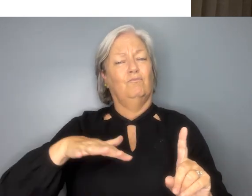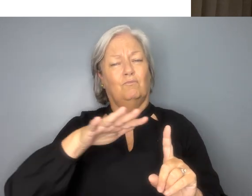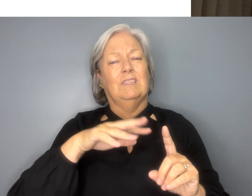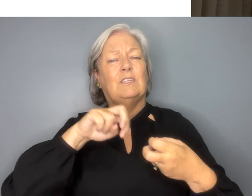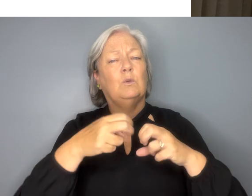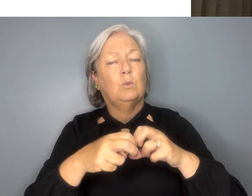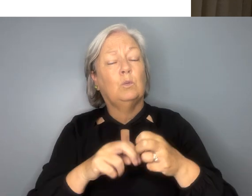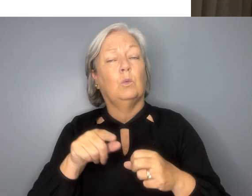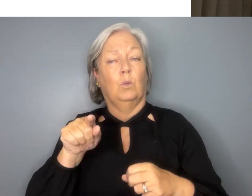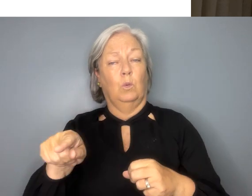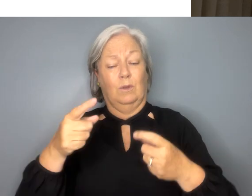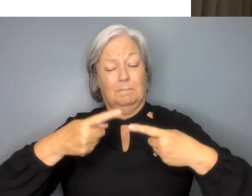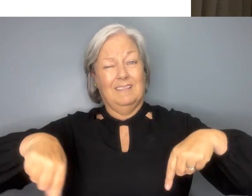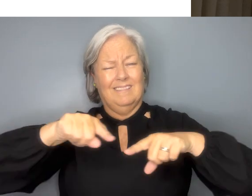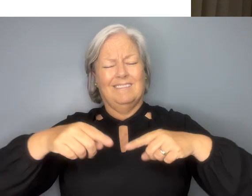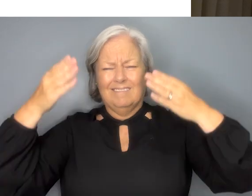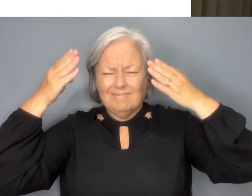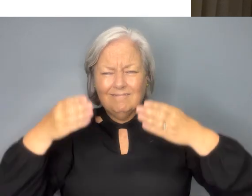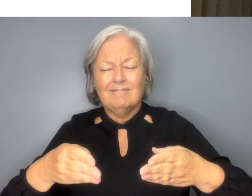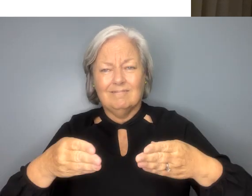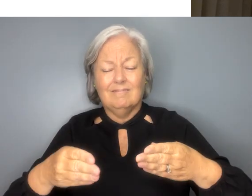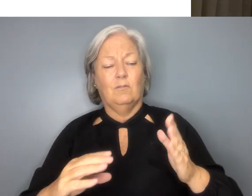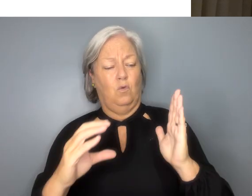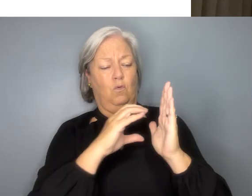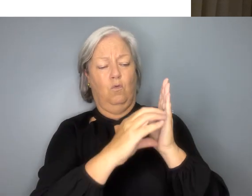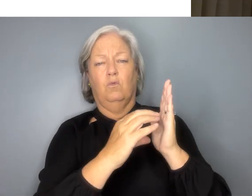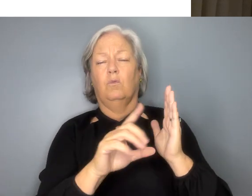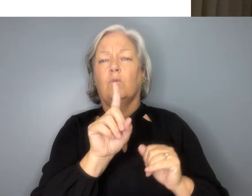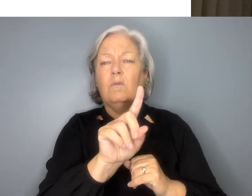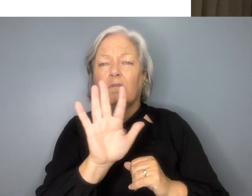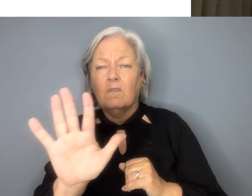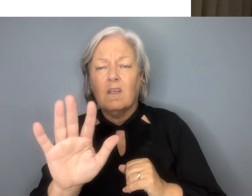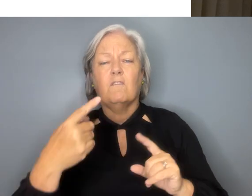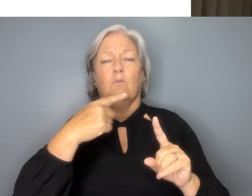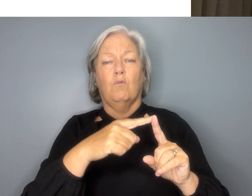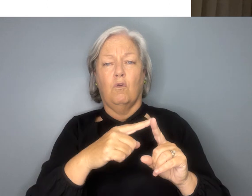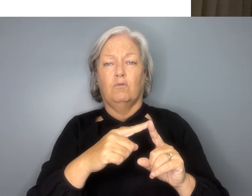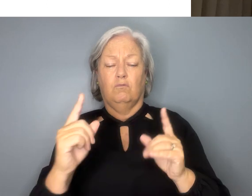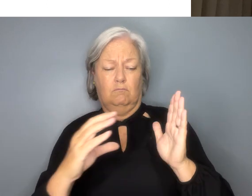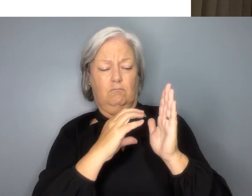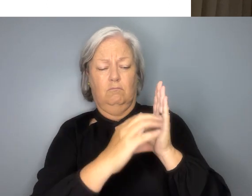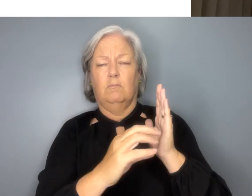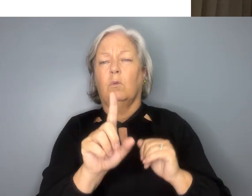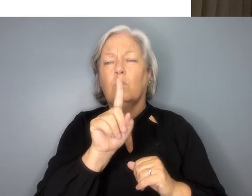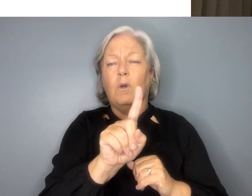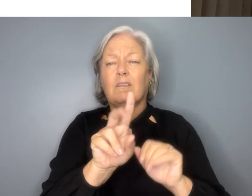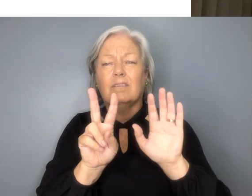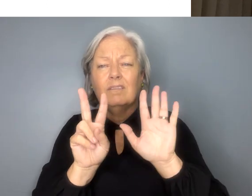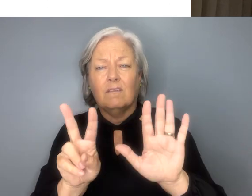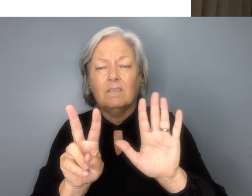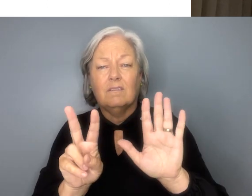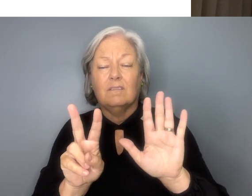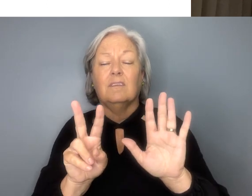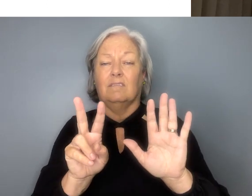SOGI-esque issues. The committee has focused under Article 15 and Article 17